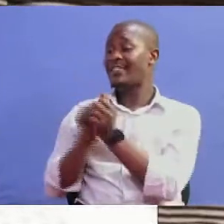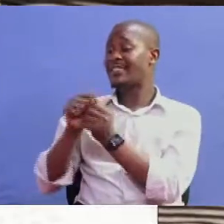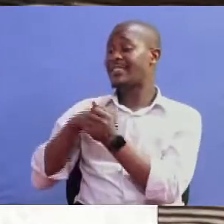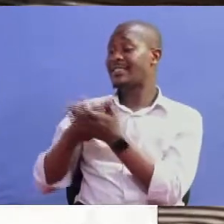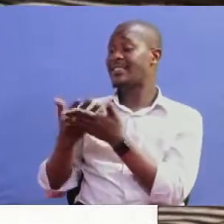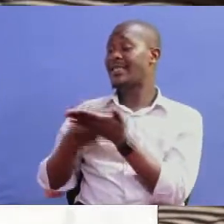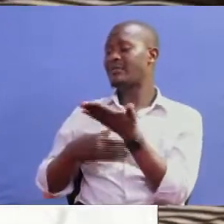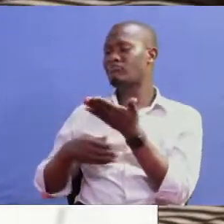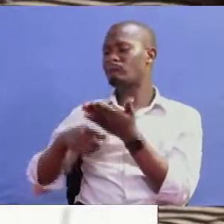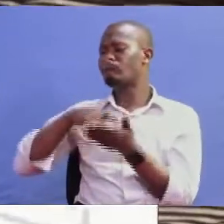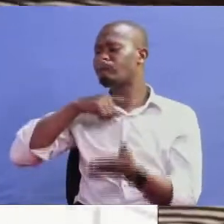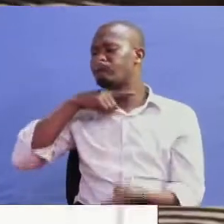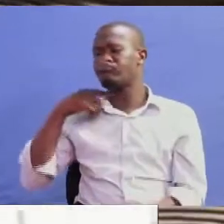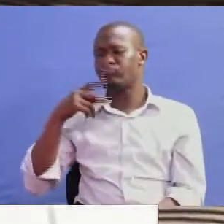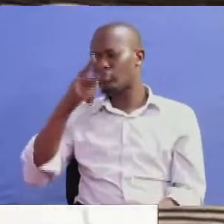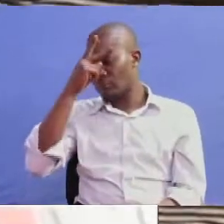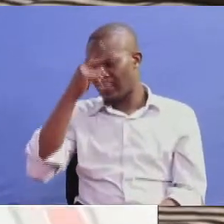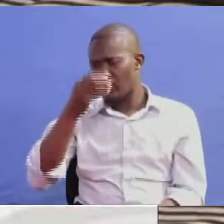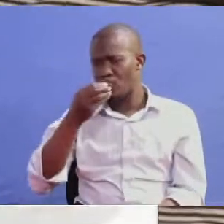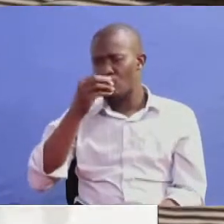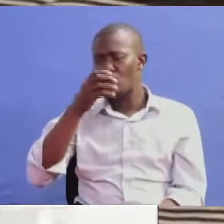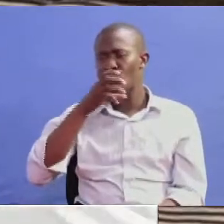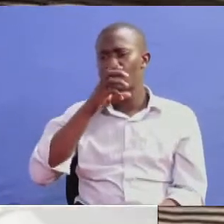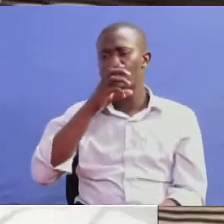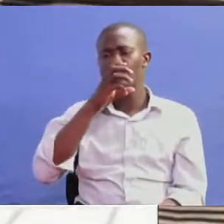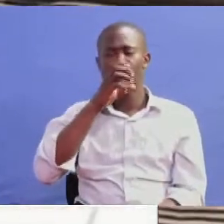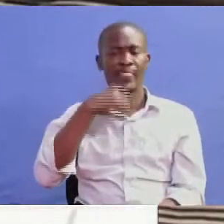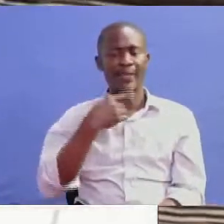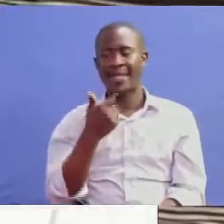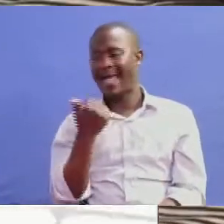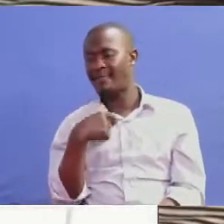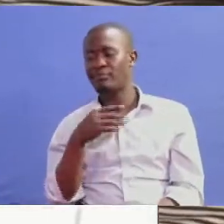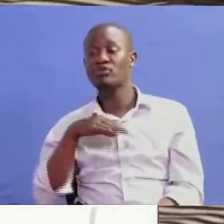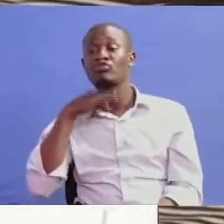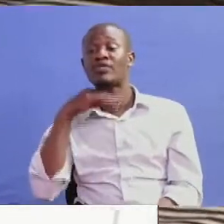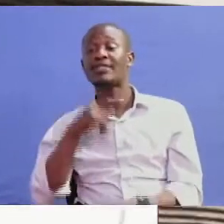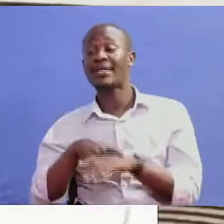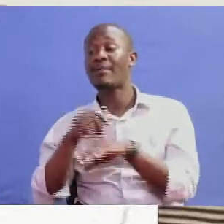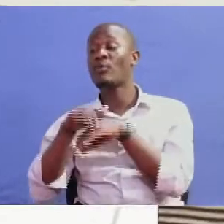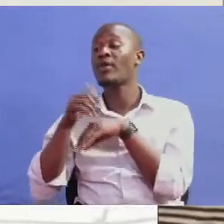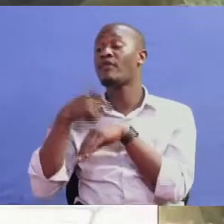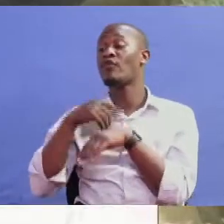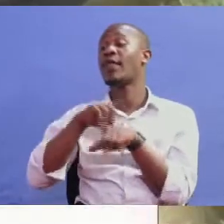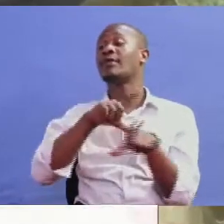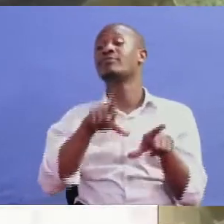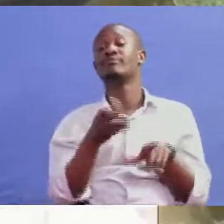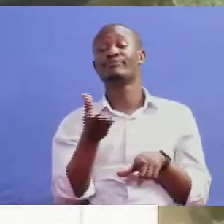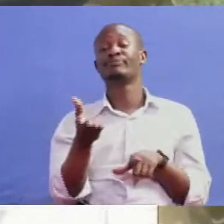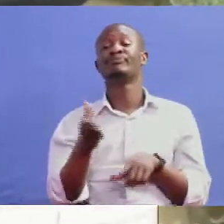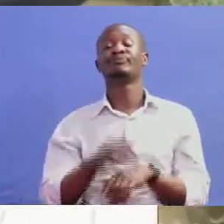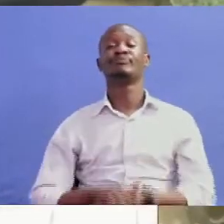anawachinjia mbuzi, wanakunywa hiyo masupu, wengine hata wameaga wakingojea shamba ekari 2.5.